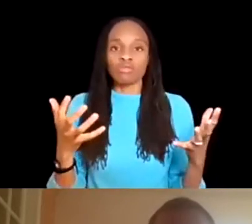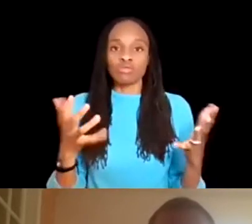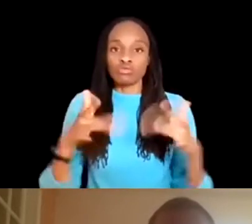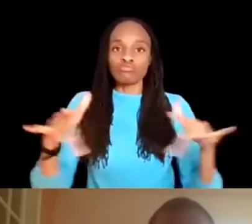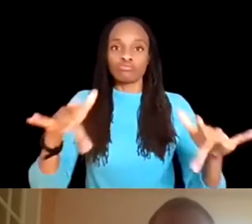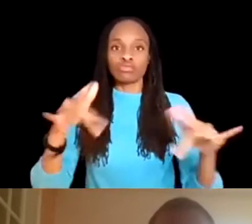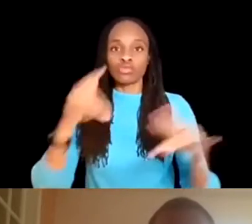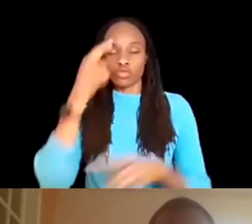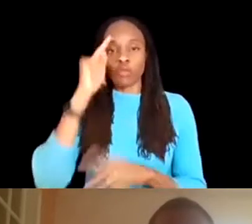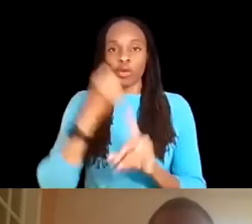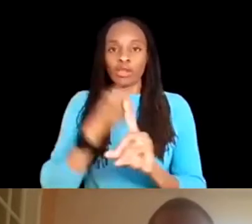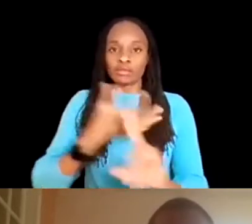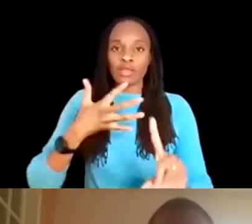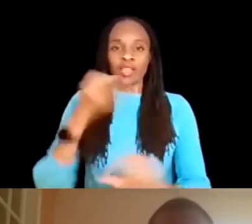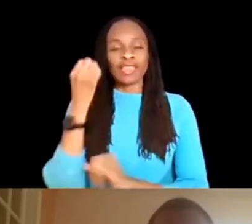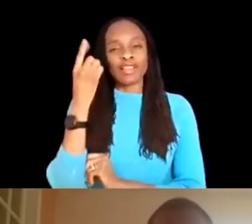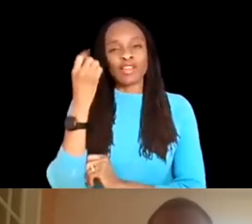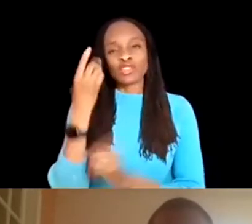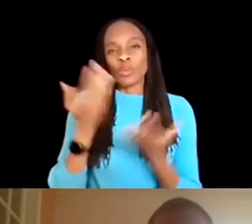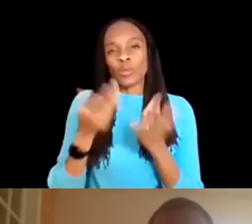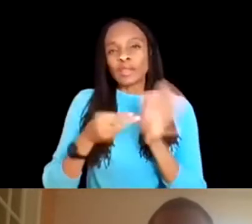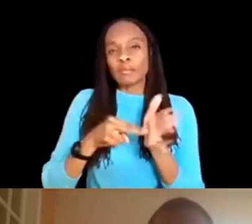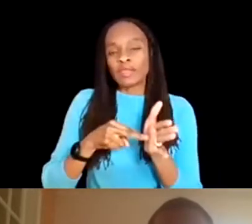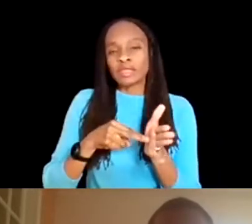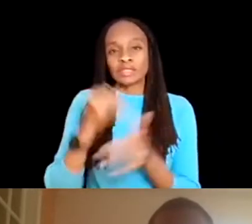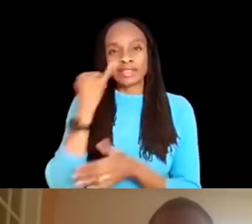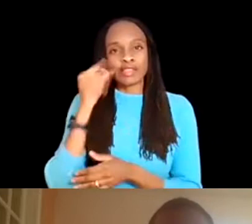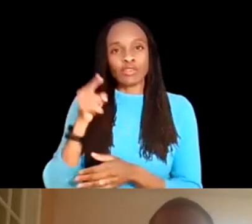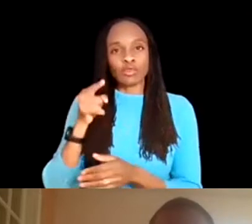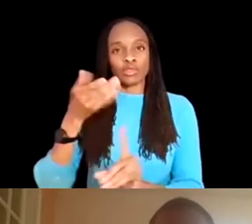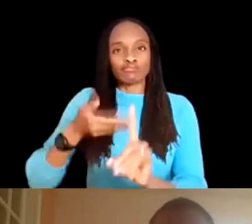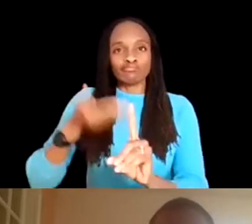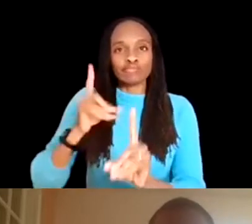understanding in terms of what it means to be disabled, how it can be